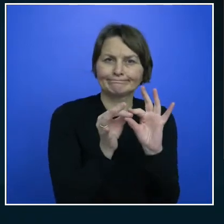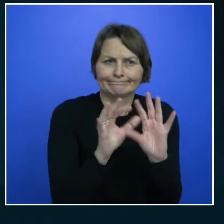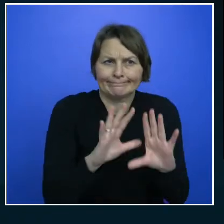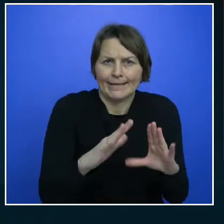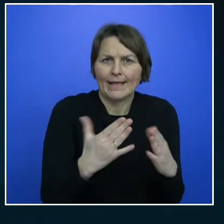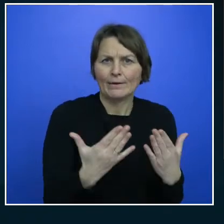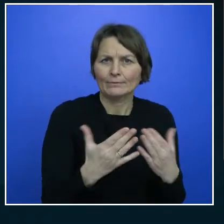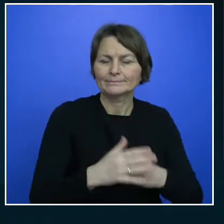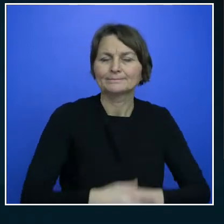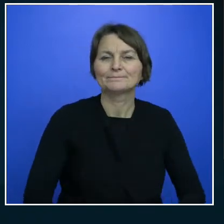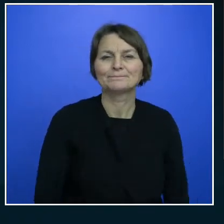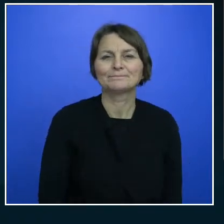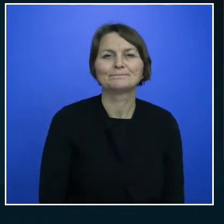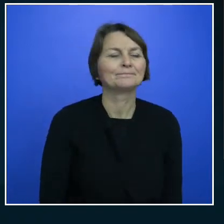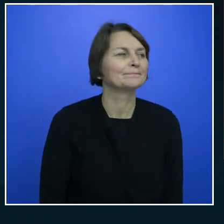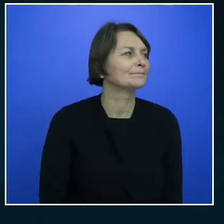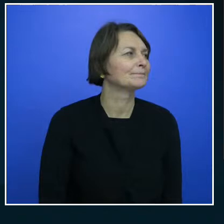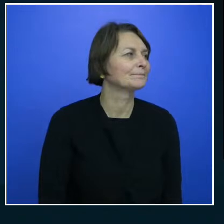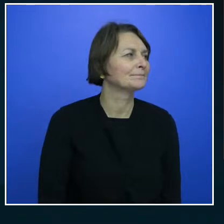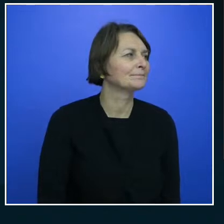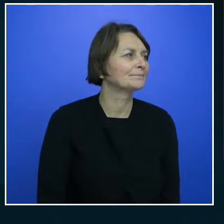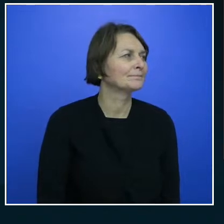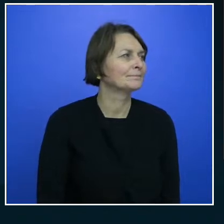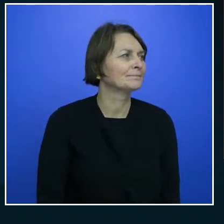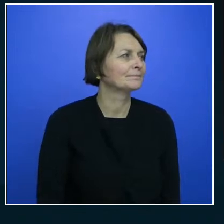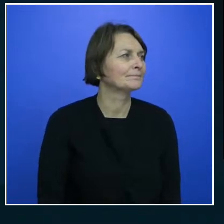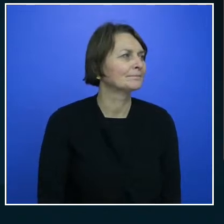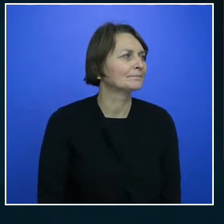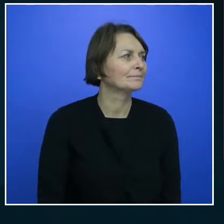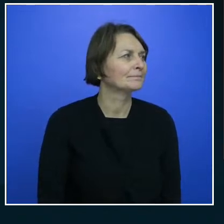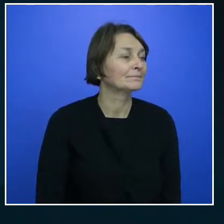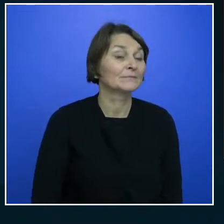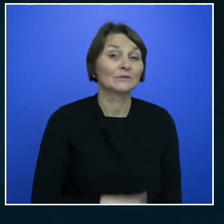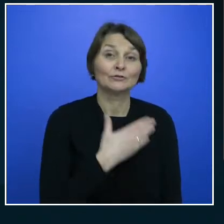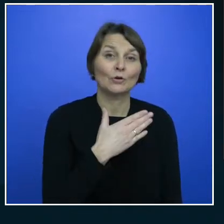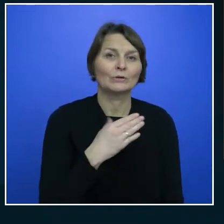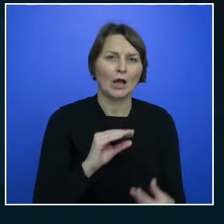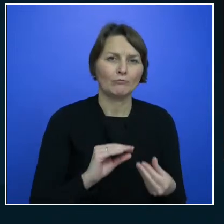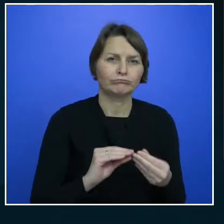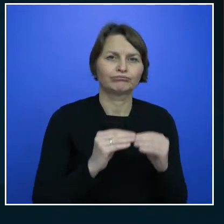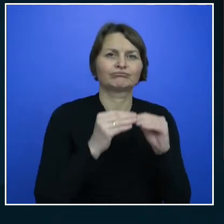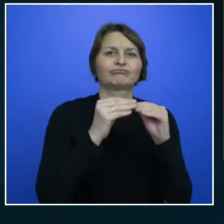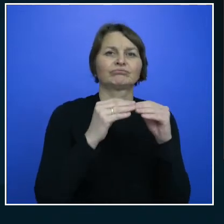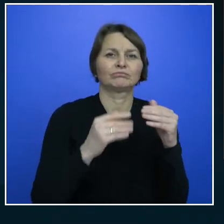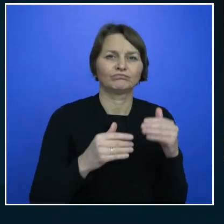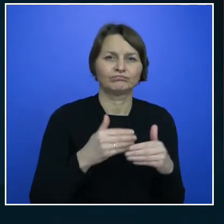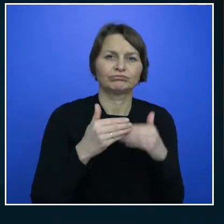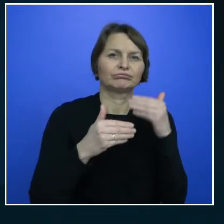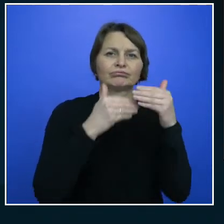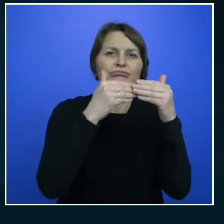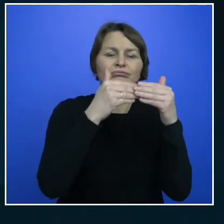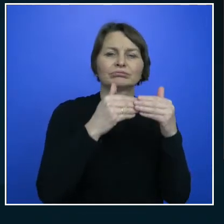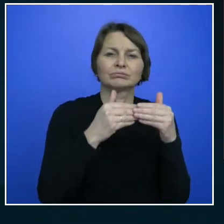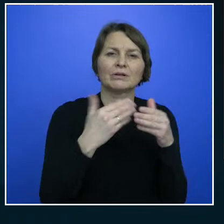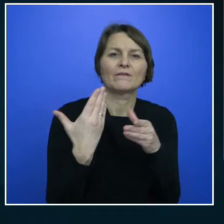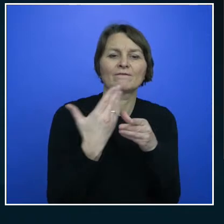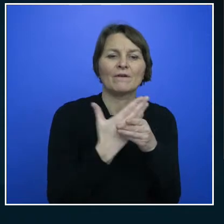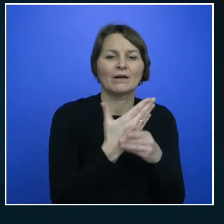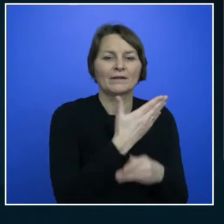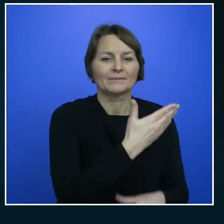work? Let's go ahead and build this file. So it's going to be example number 4.